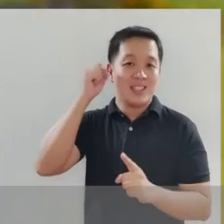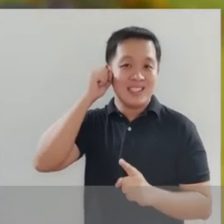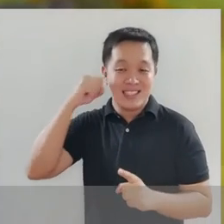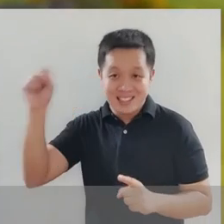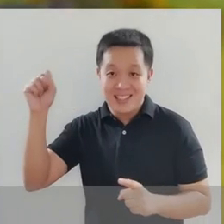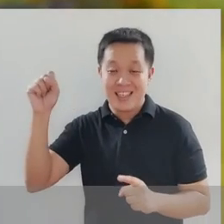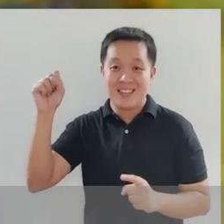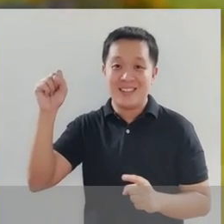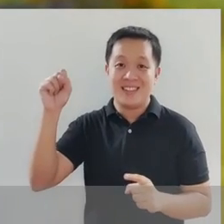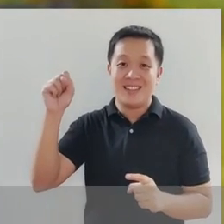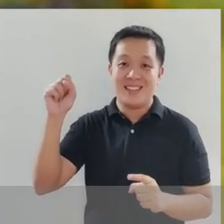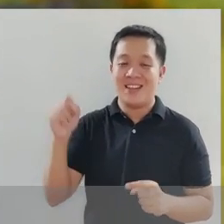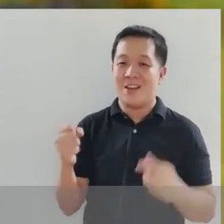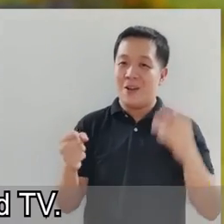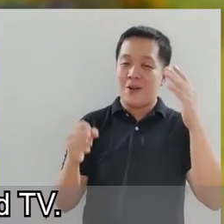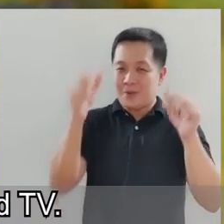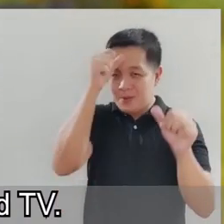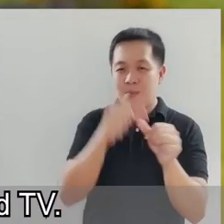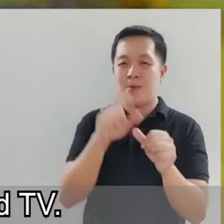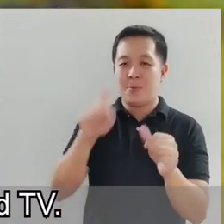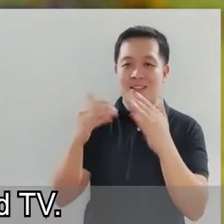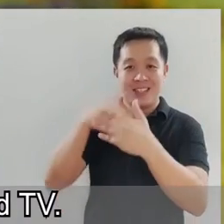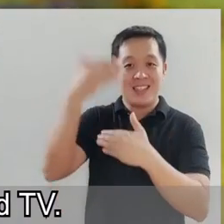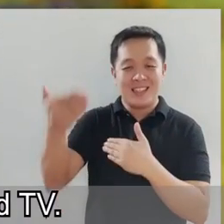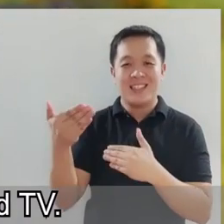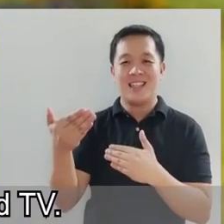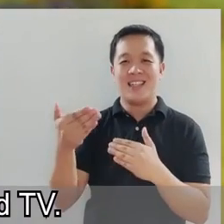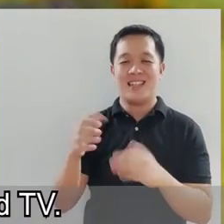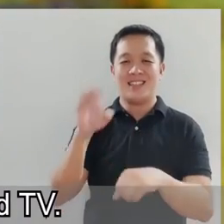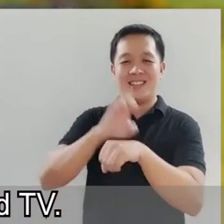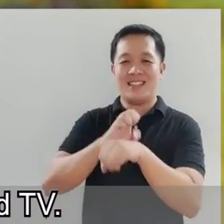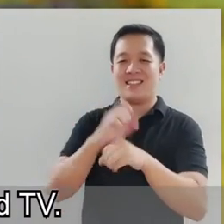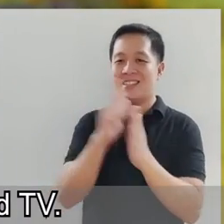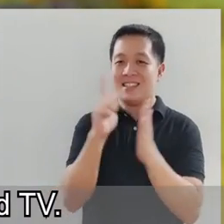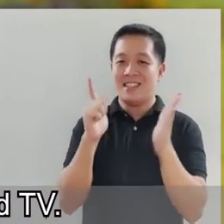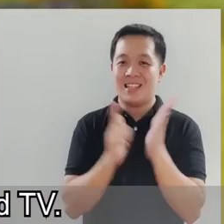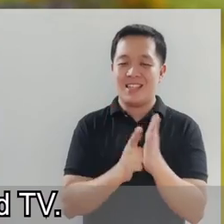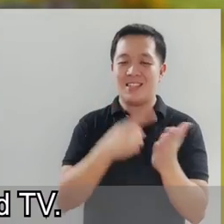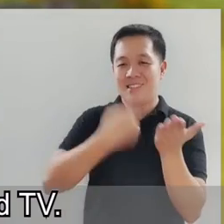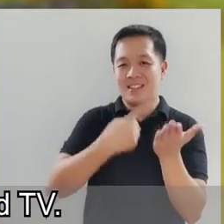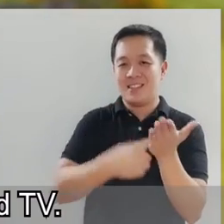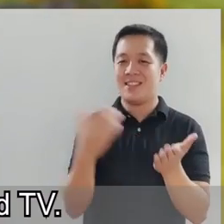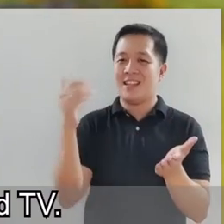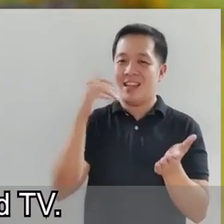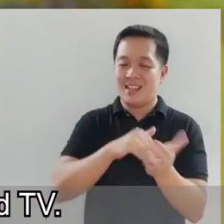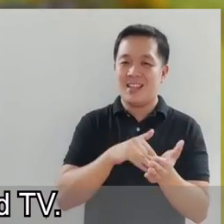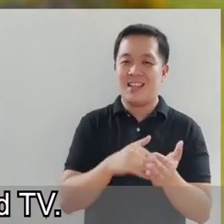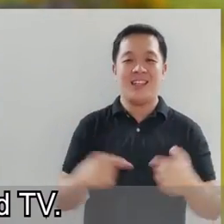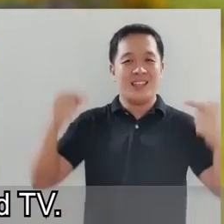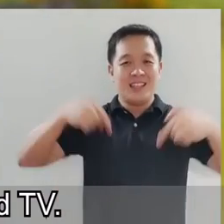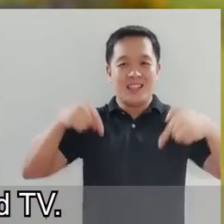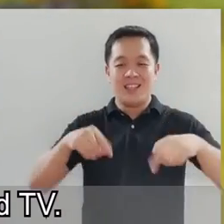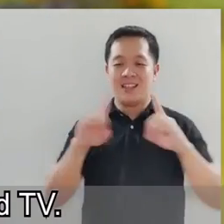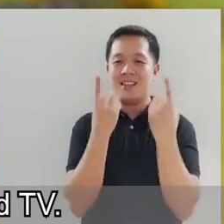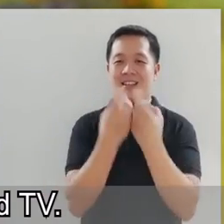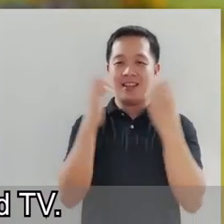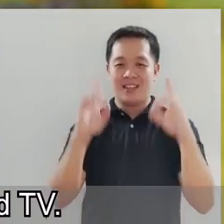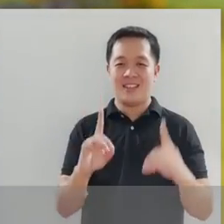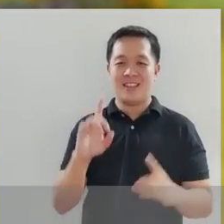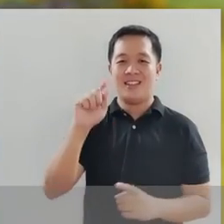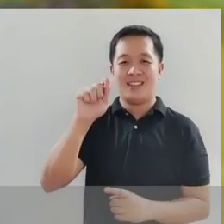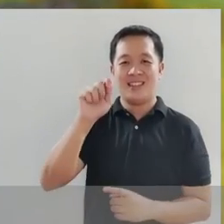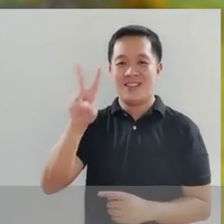for we will still be talking about them in our next English-tastic episode. only here on DepEd TV.